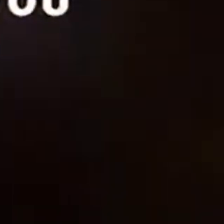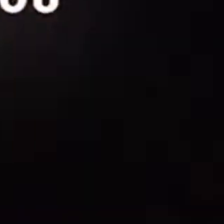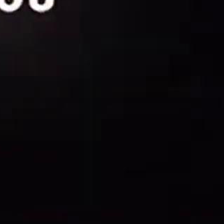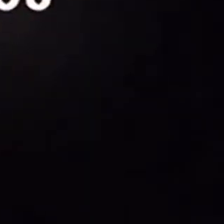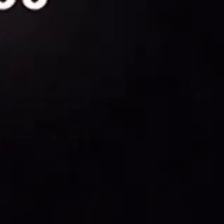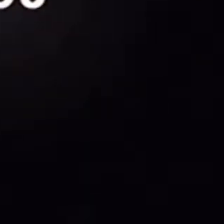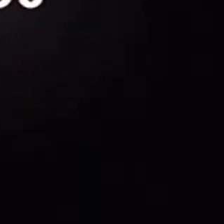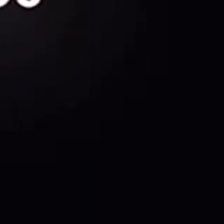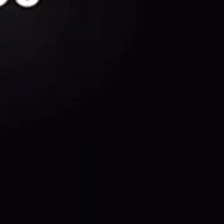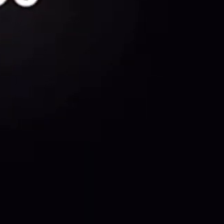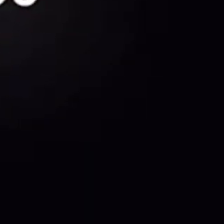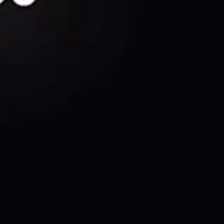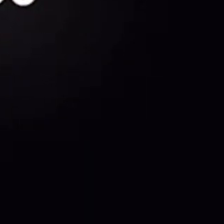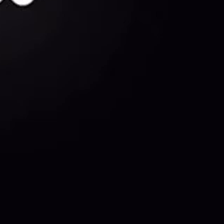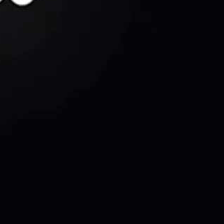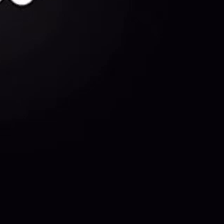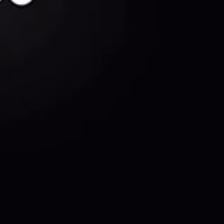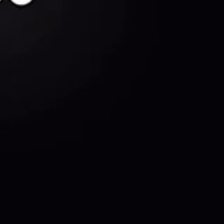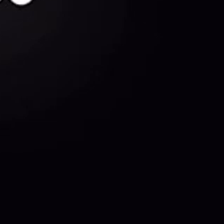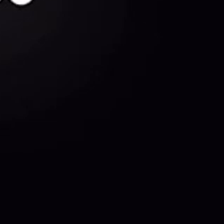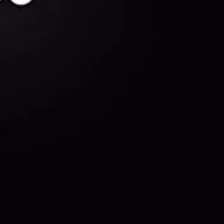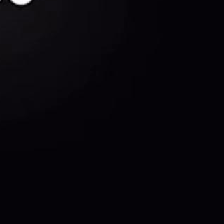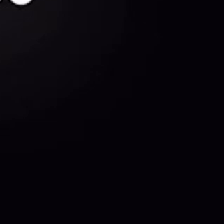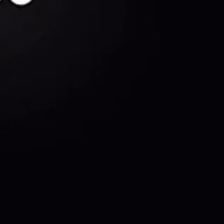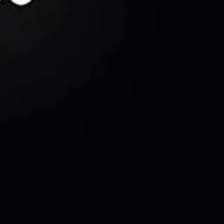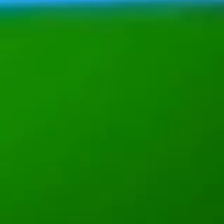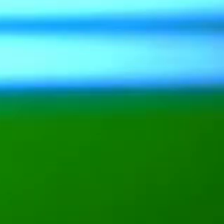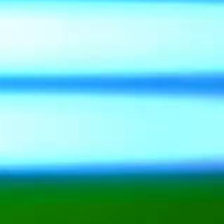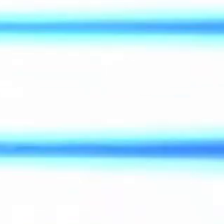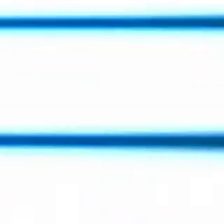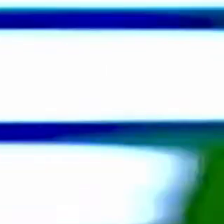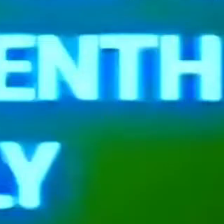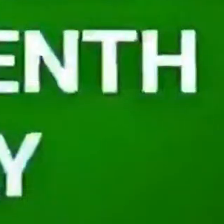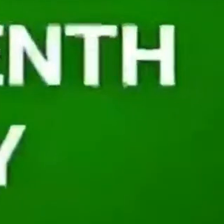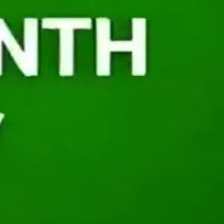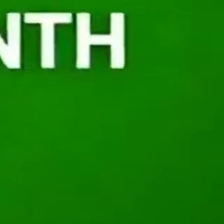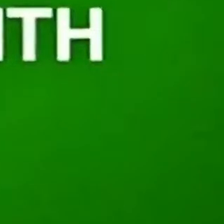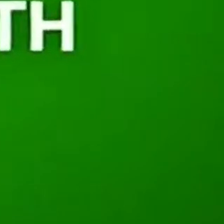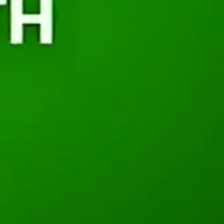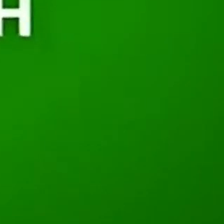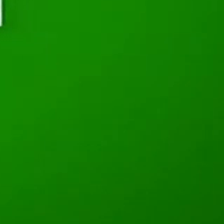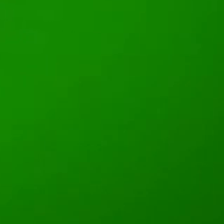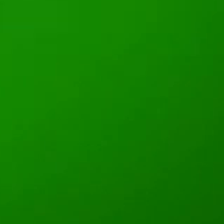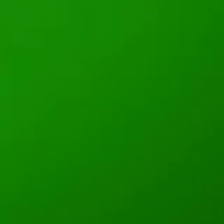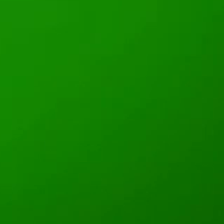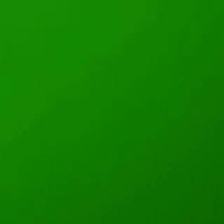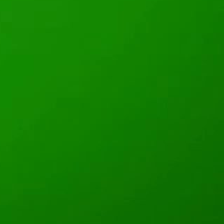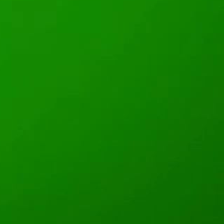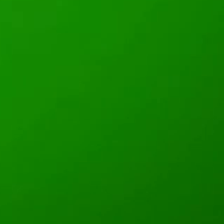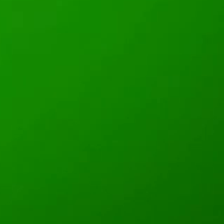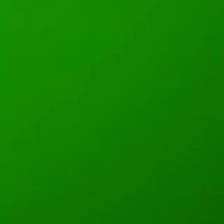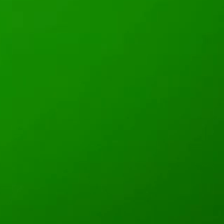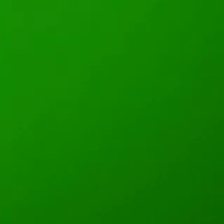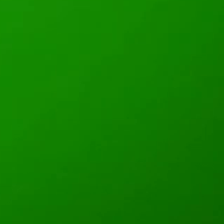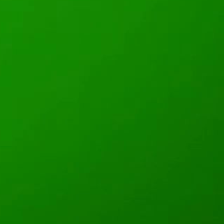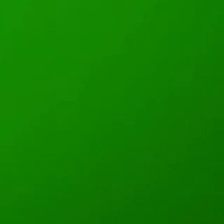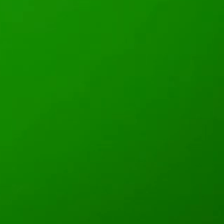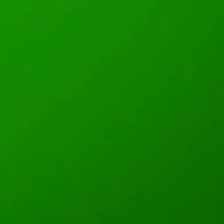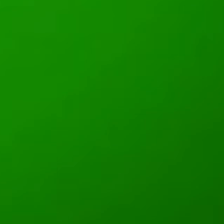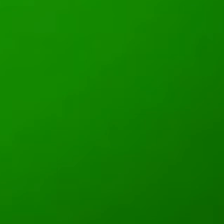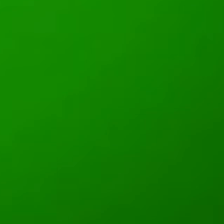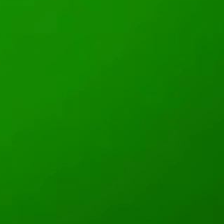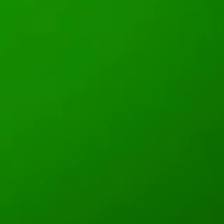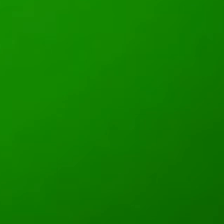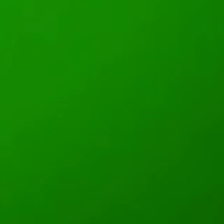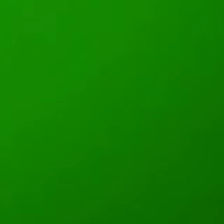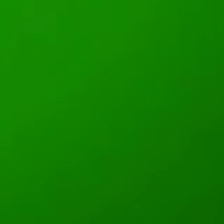Here is an announcement from National Assembly. The following committee meetings over the standing committees for the third session over